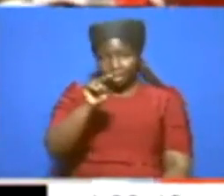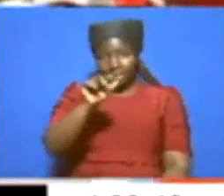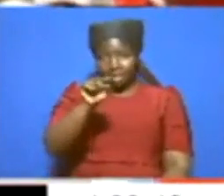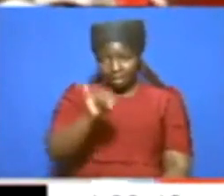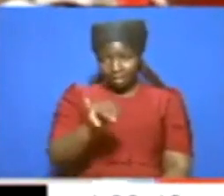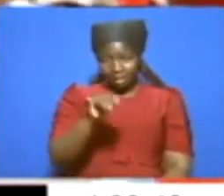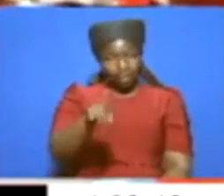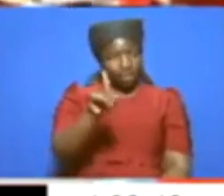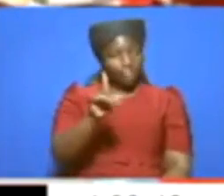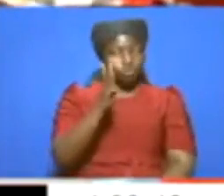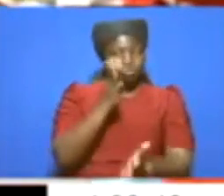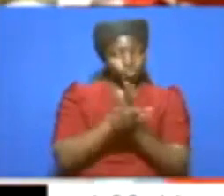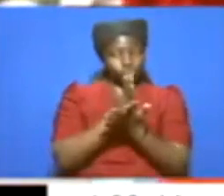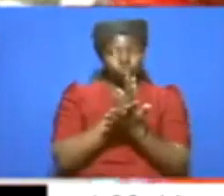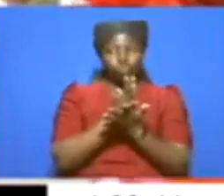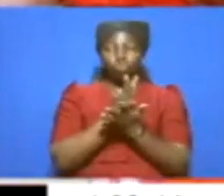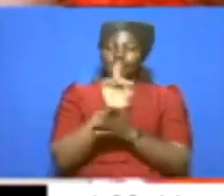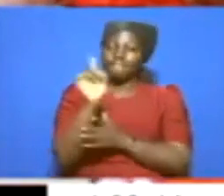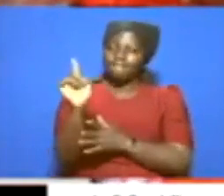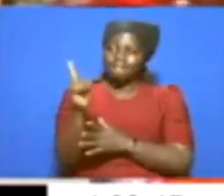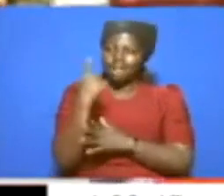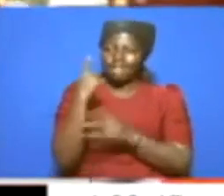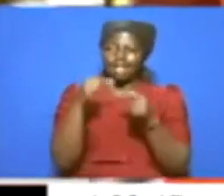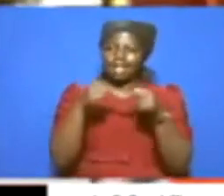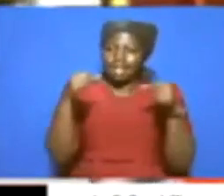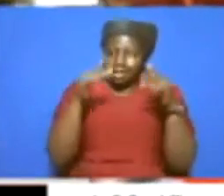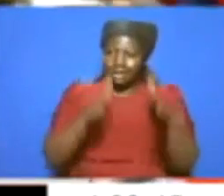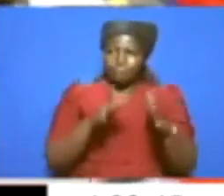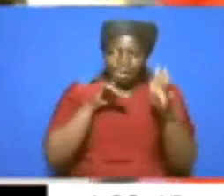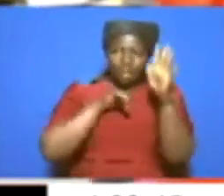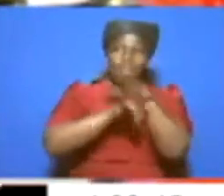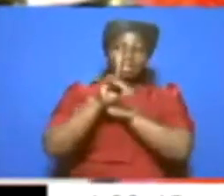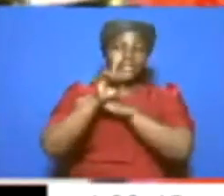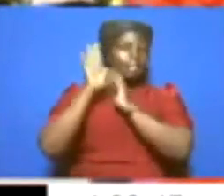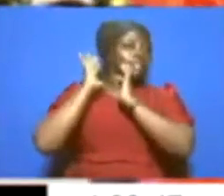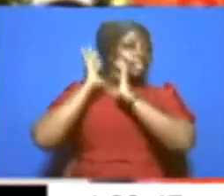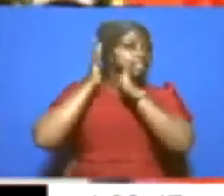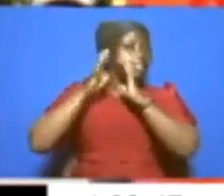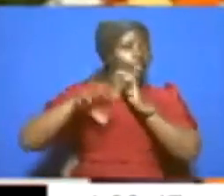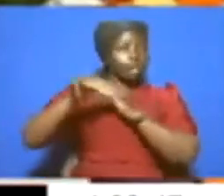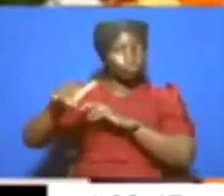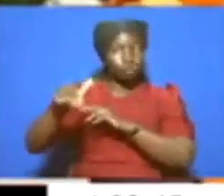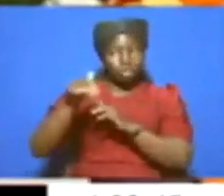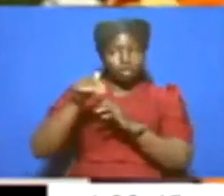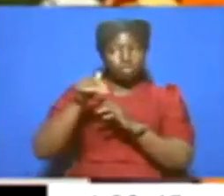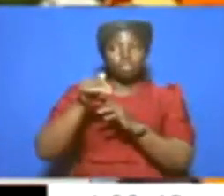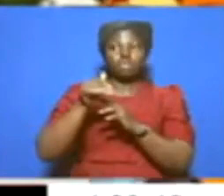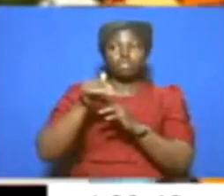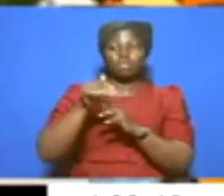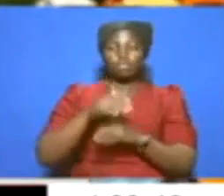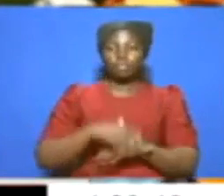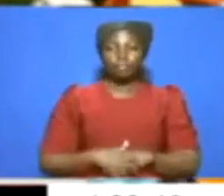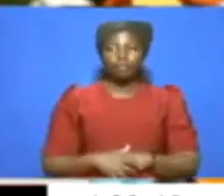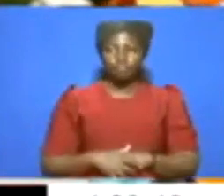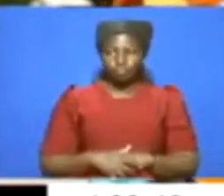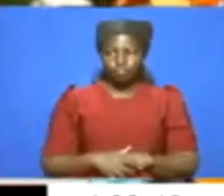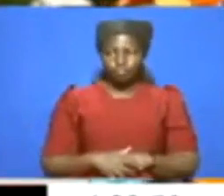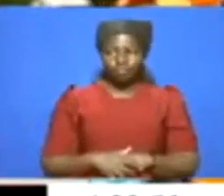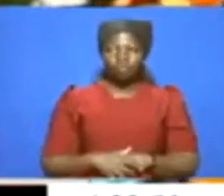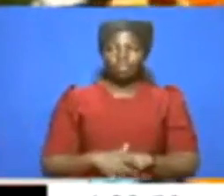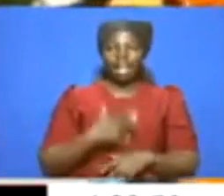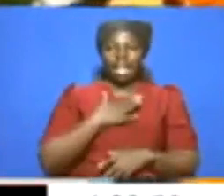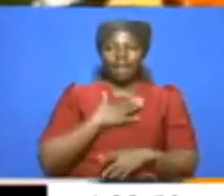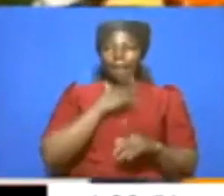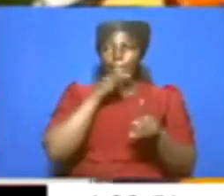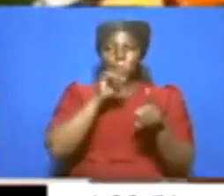Yeye ndio adui wa kwanza ndani ya Kilifi County kwa mipangilio ya azimio. Ndugu zangu ambao tunaenda kutafuta kiti